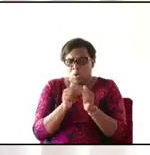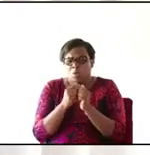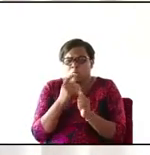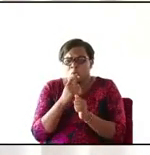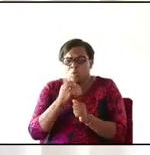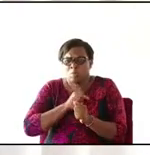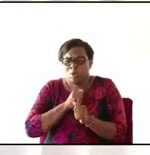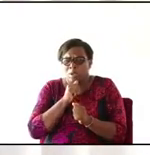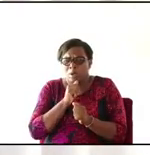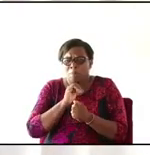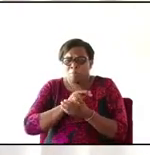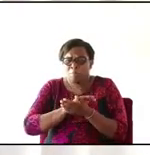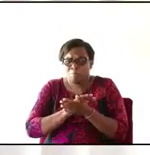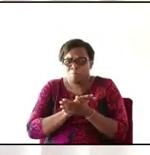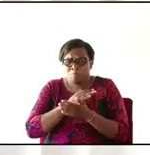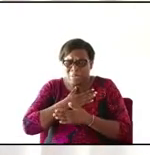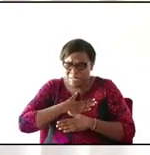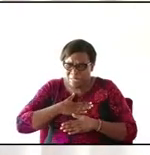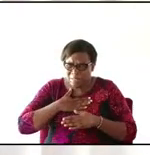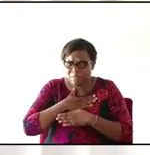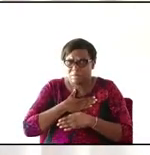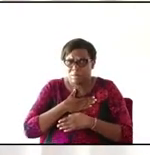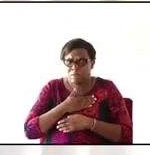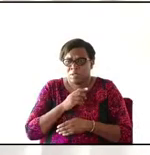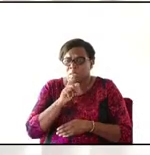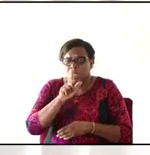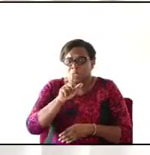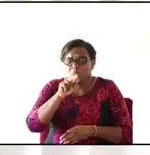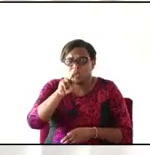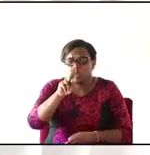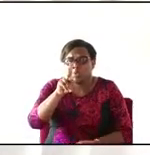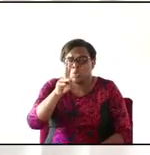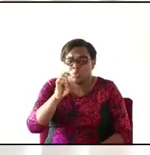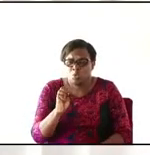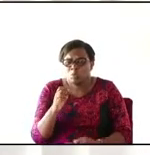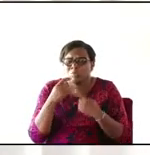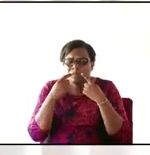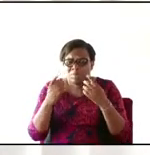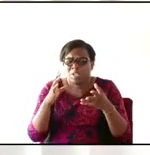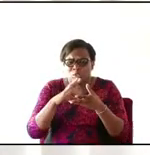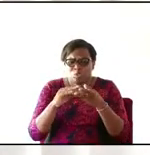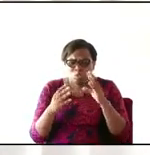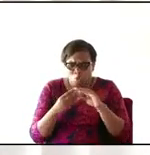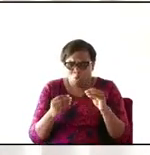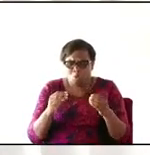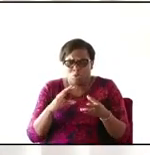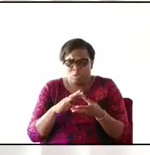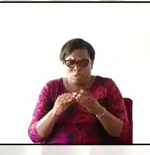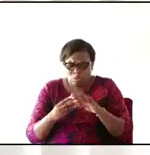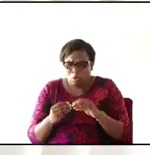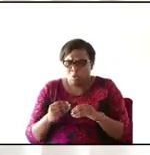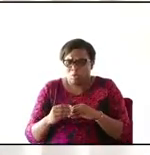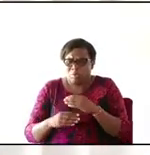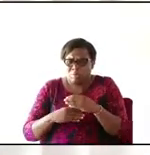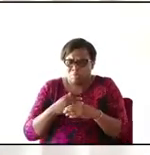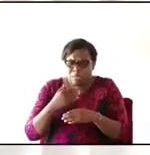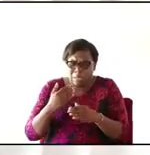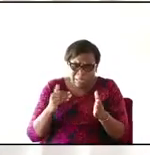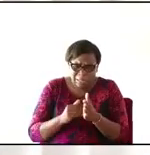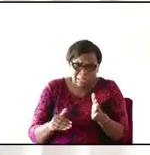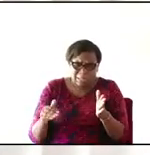is pleased. Watch Luke's unfolding of story after story of individuals who have